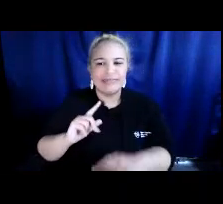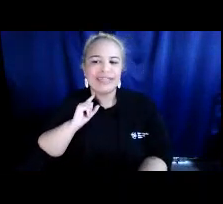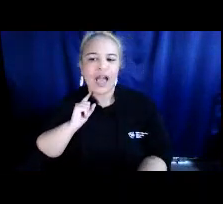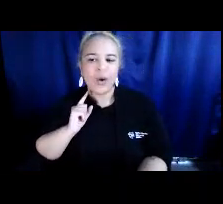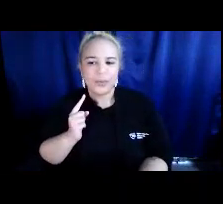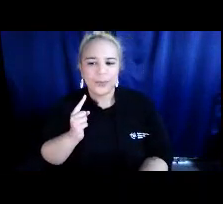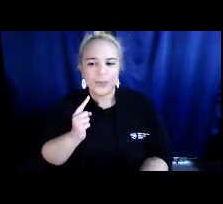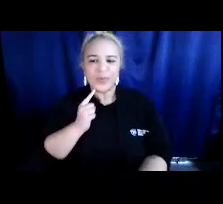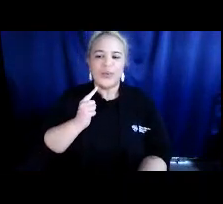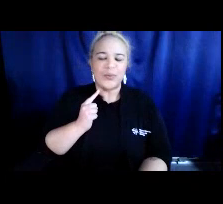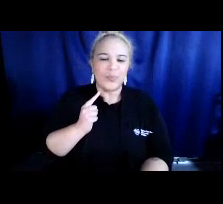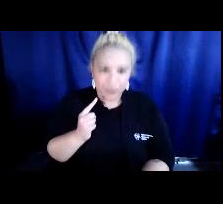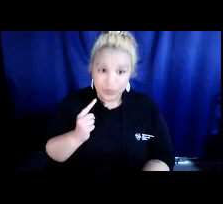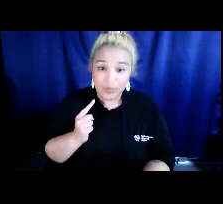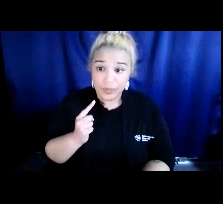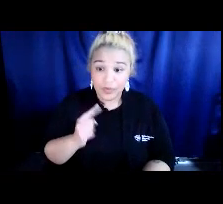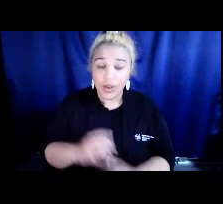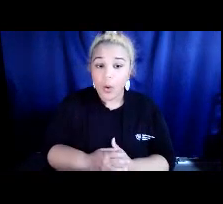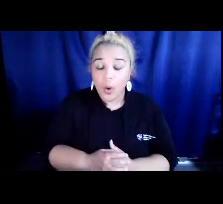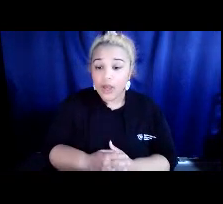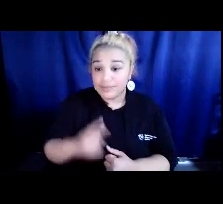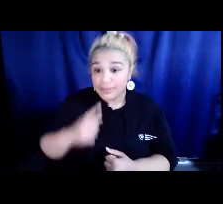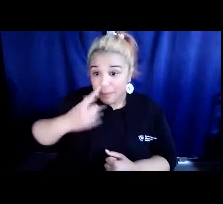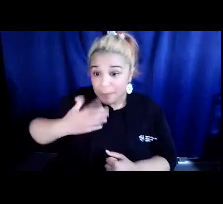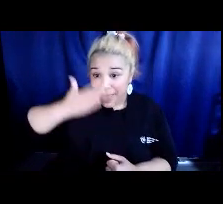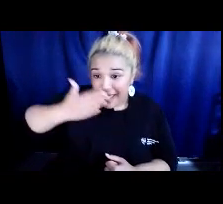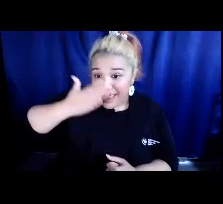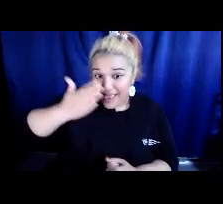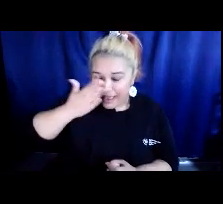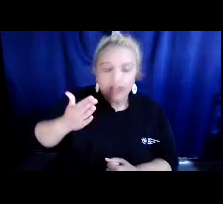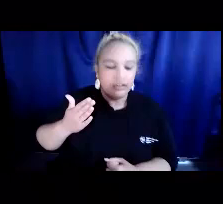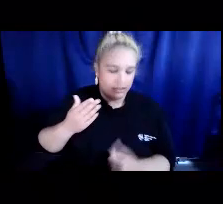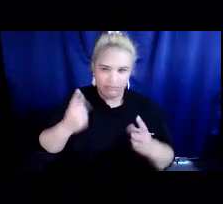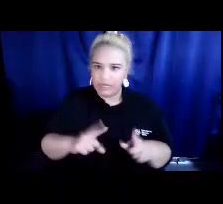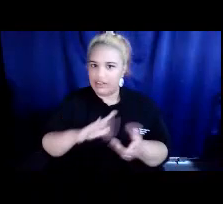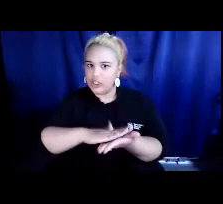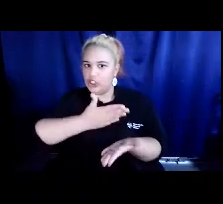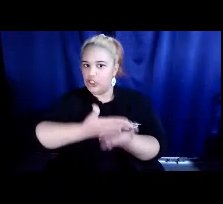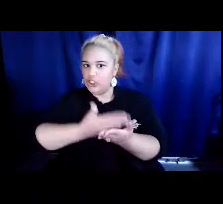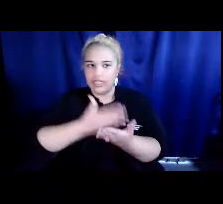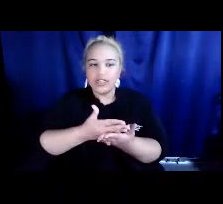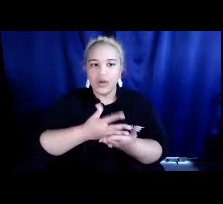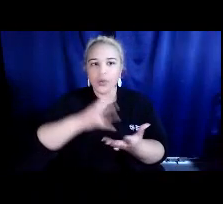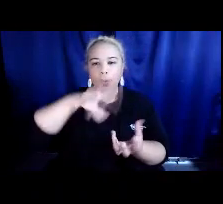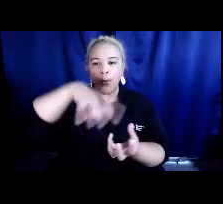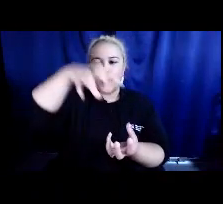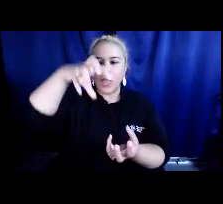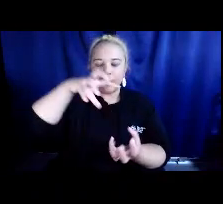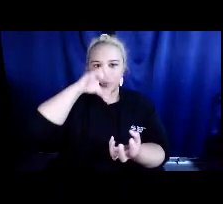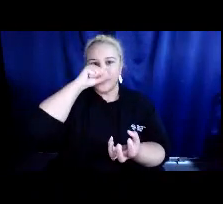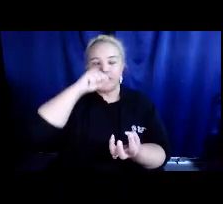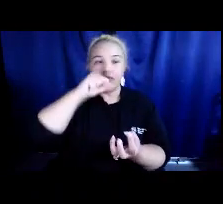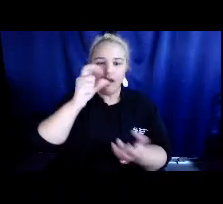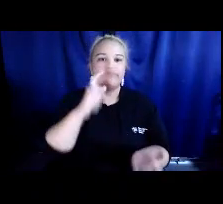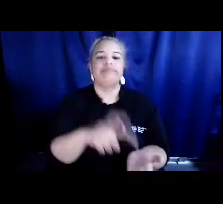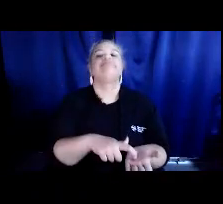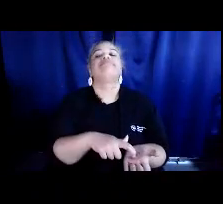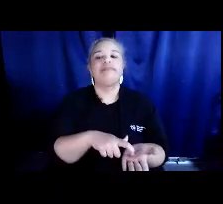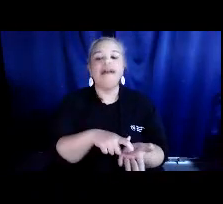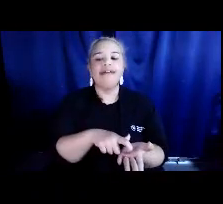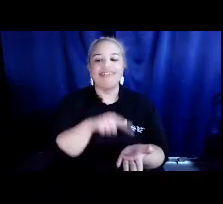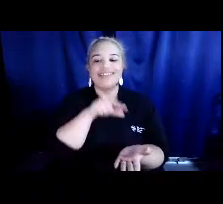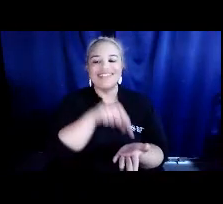example, the smell of smoke in a kitchen alerts us that something's burning. Lastly, we use movement and signals from our bodies when we